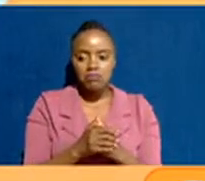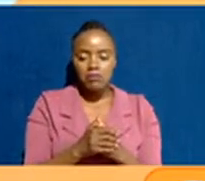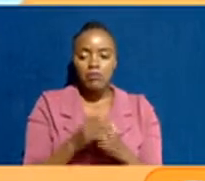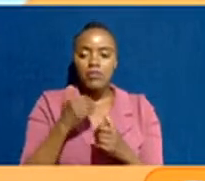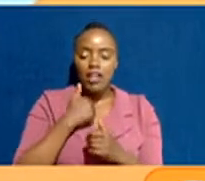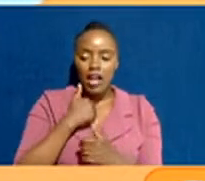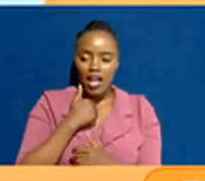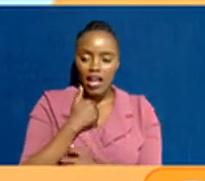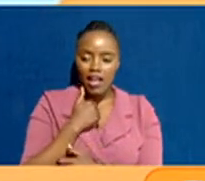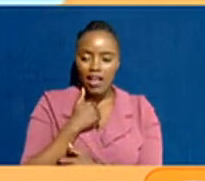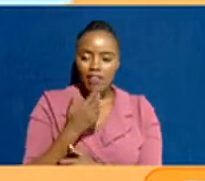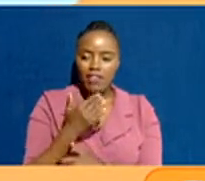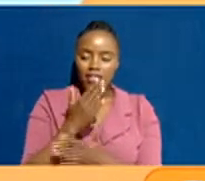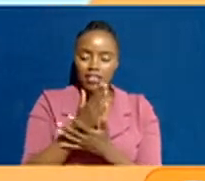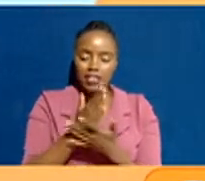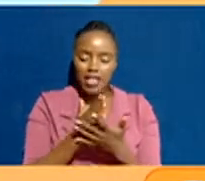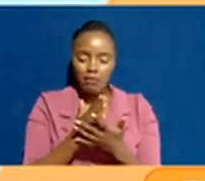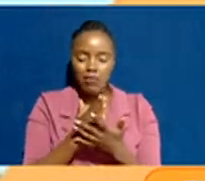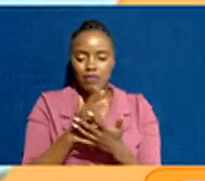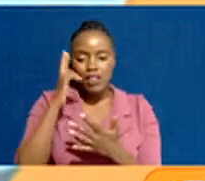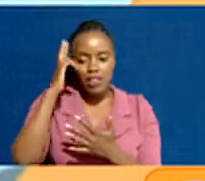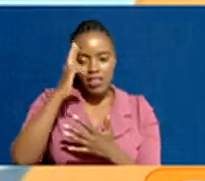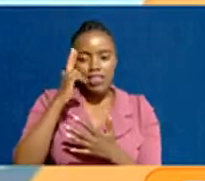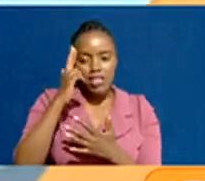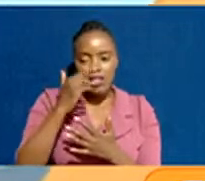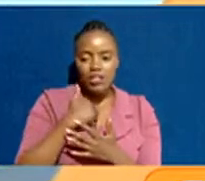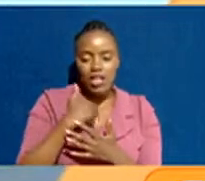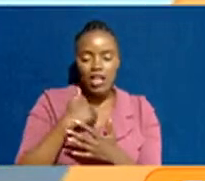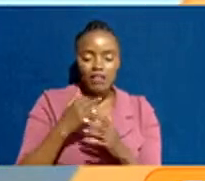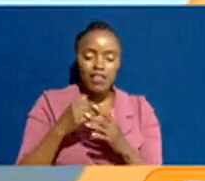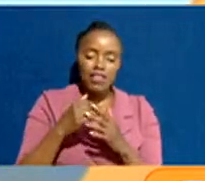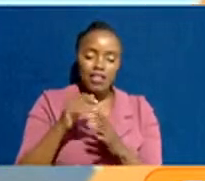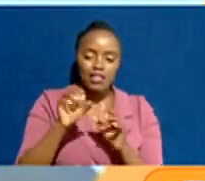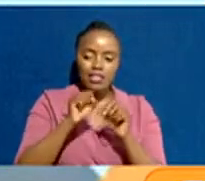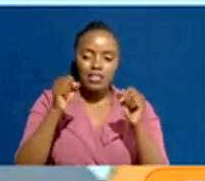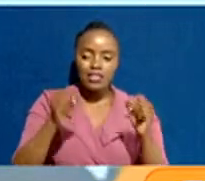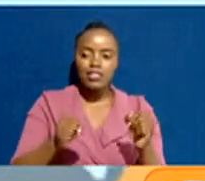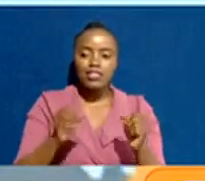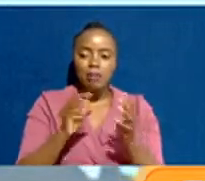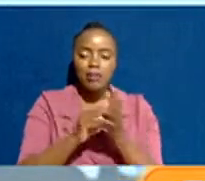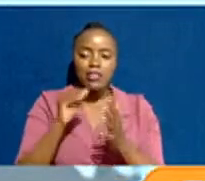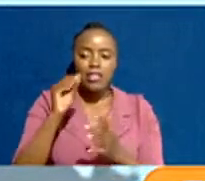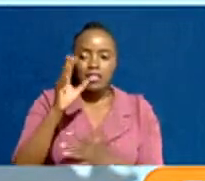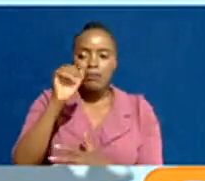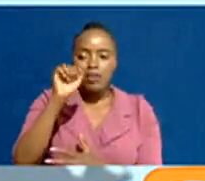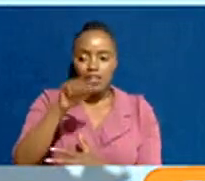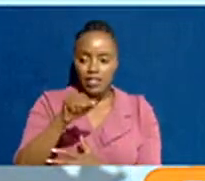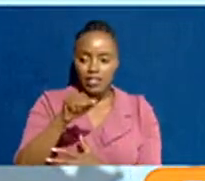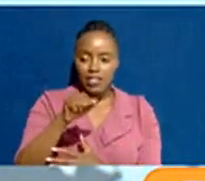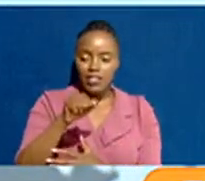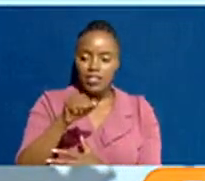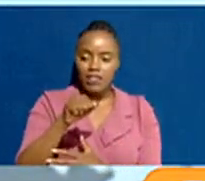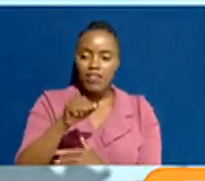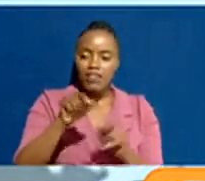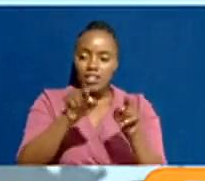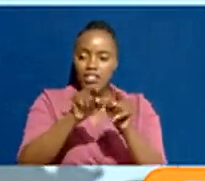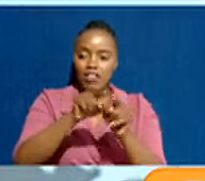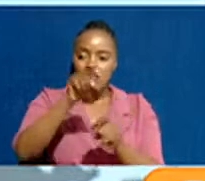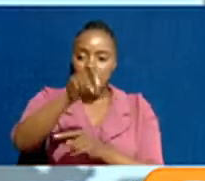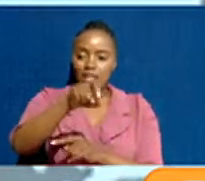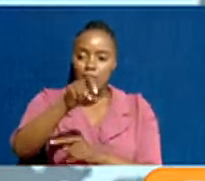There has been a claim that this system is expensive. It is, Trevor. Yeah. And it